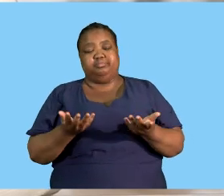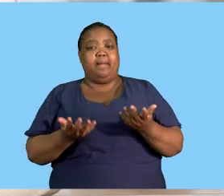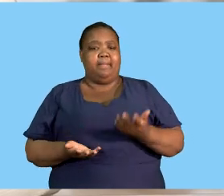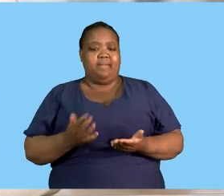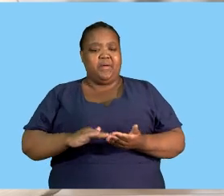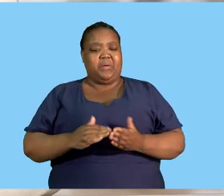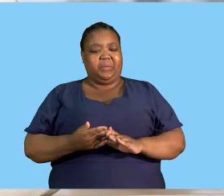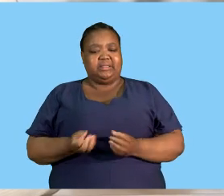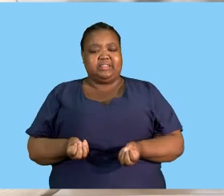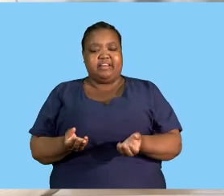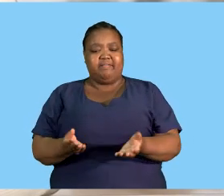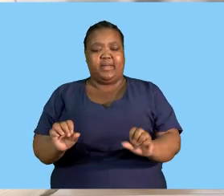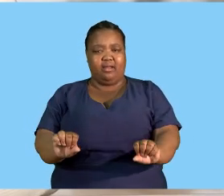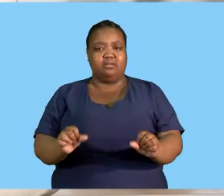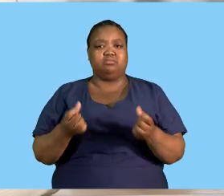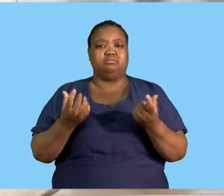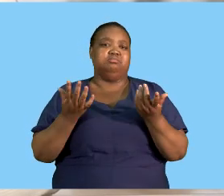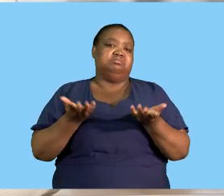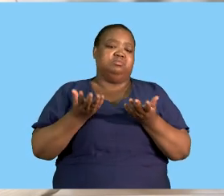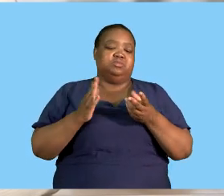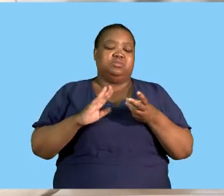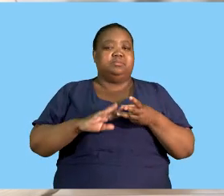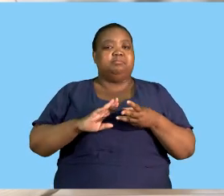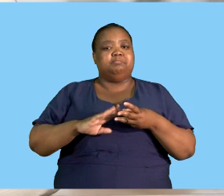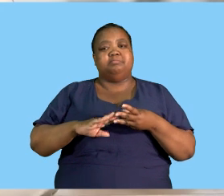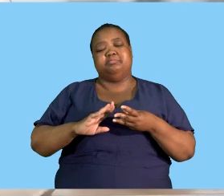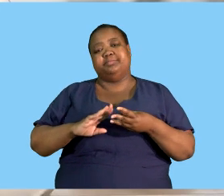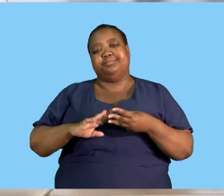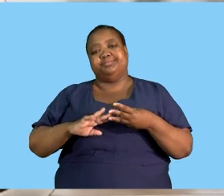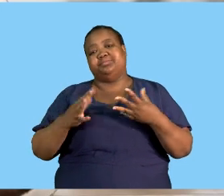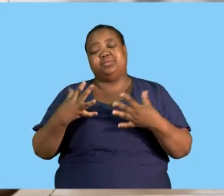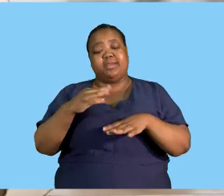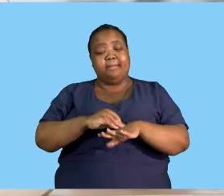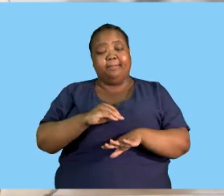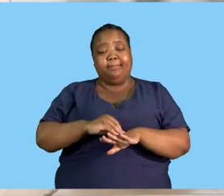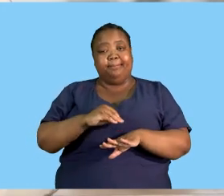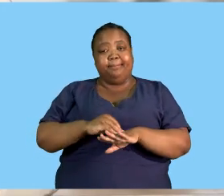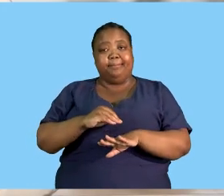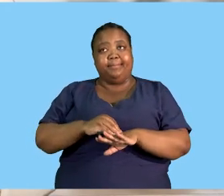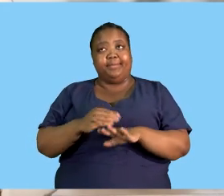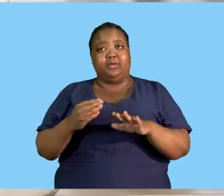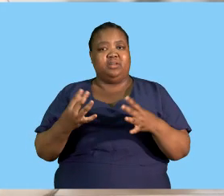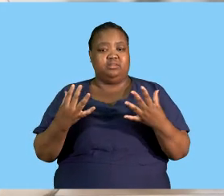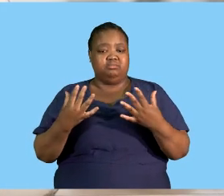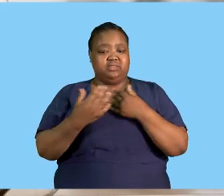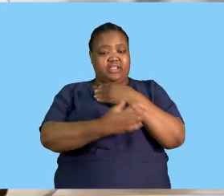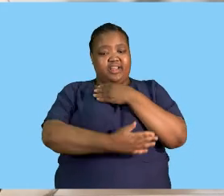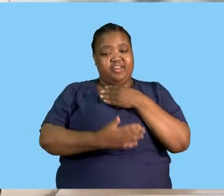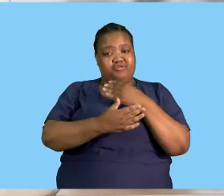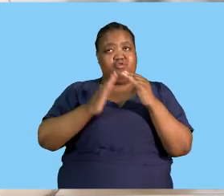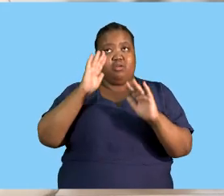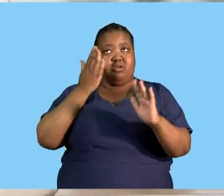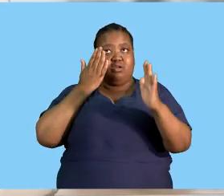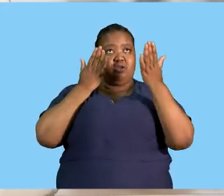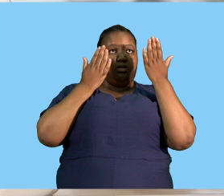to give back to the community, or sometimes it could be to solve any problem that the country